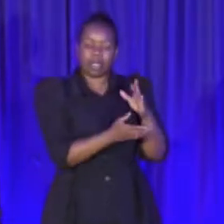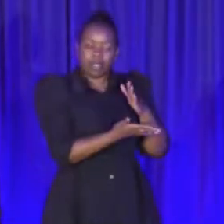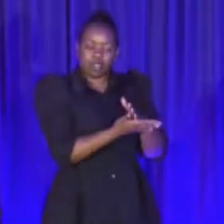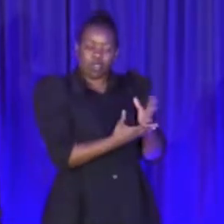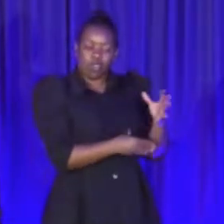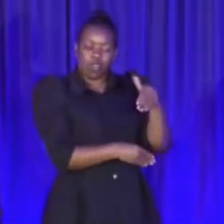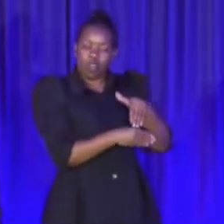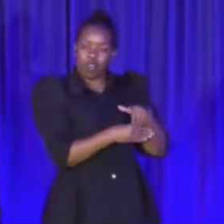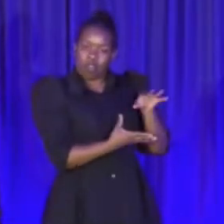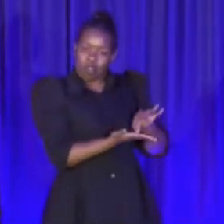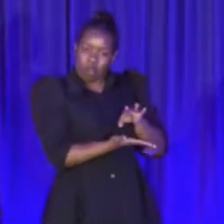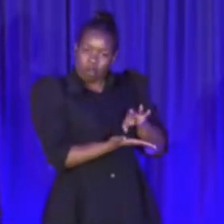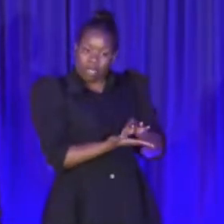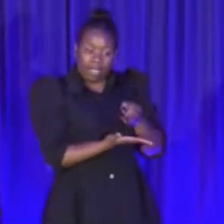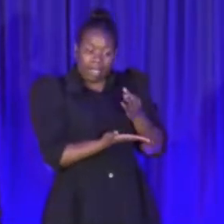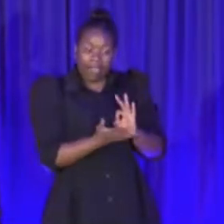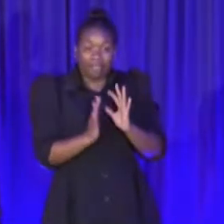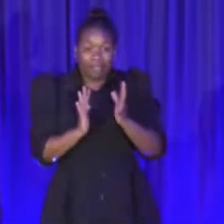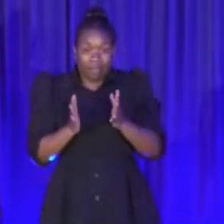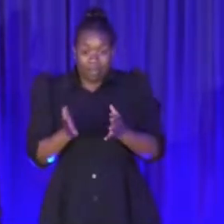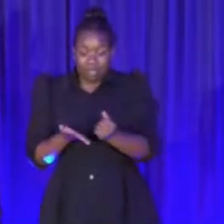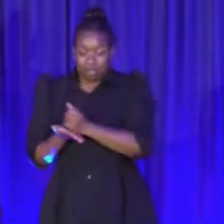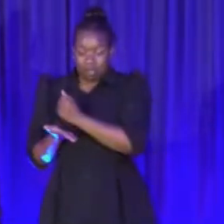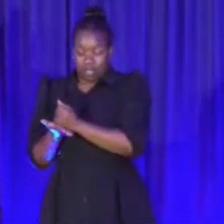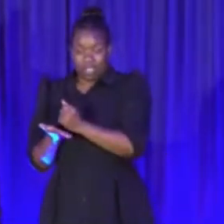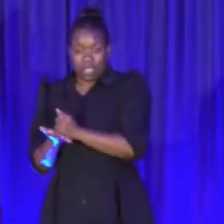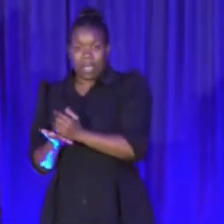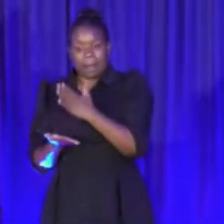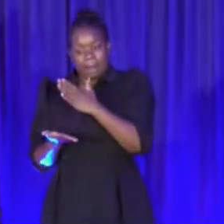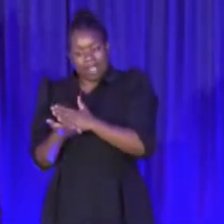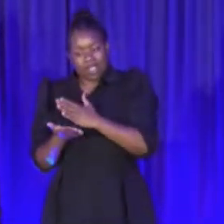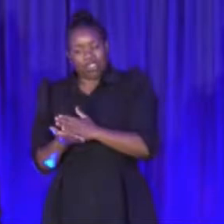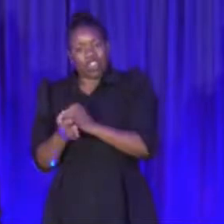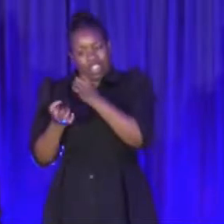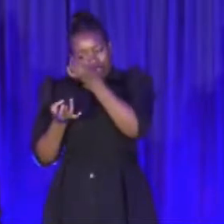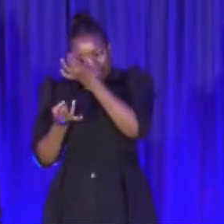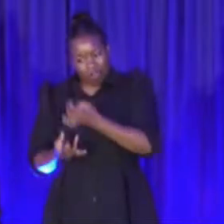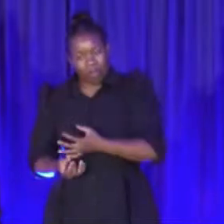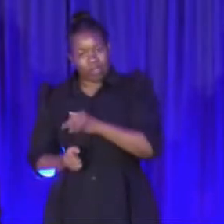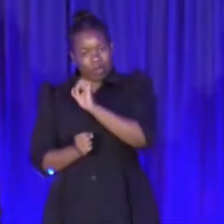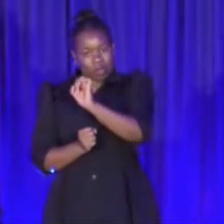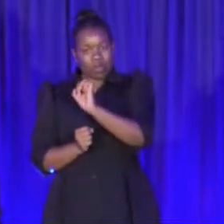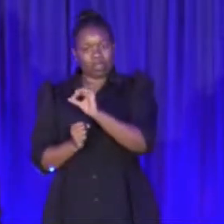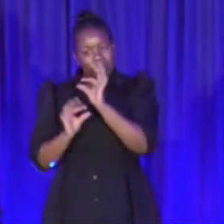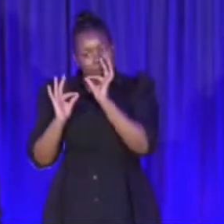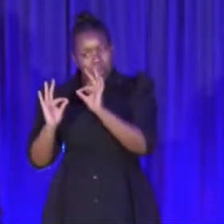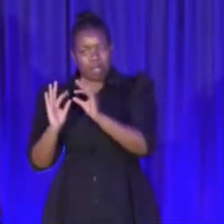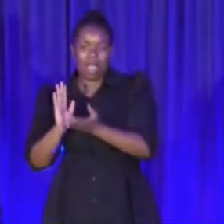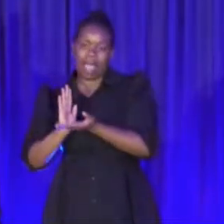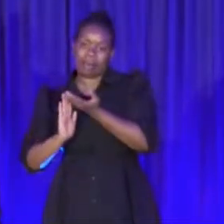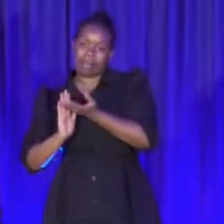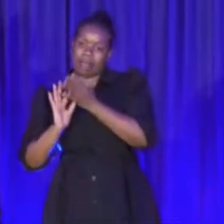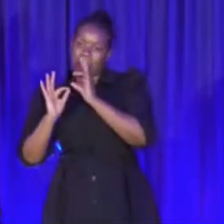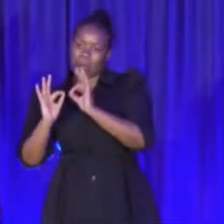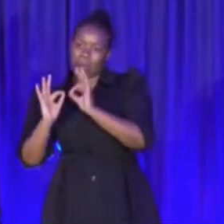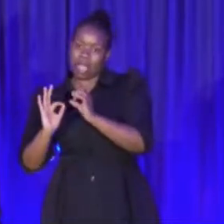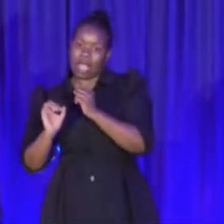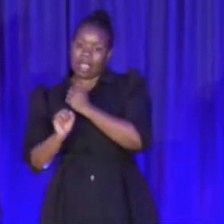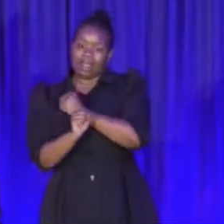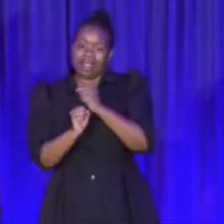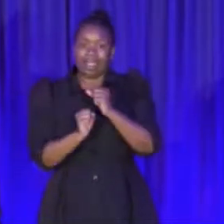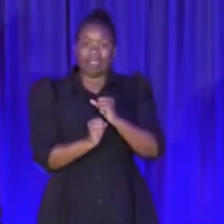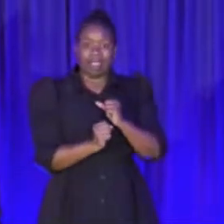If you are already registered, please ensure that your details are correct and up to date. If you have never registered